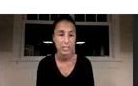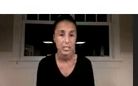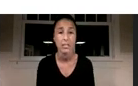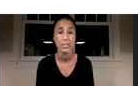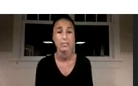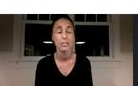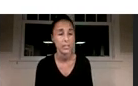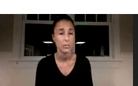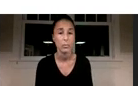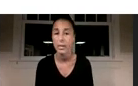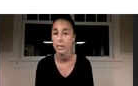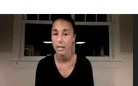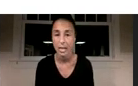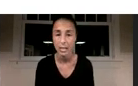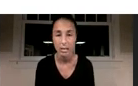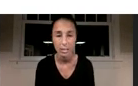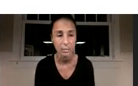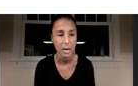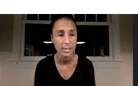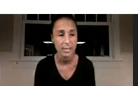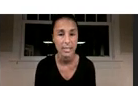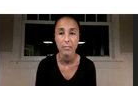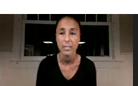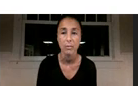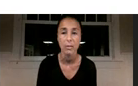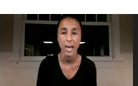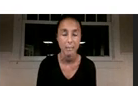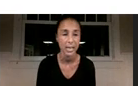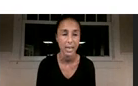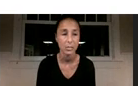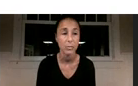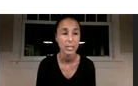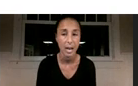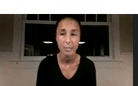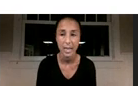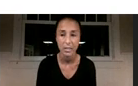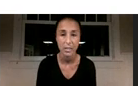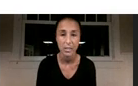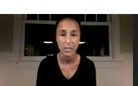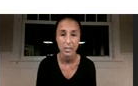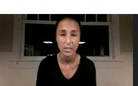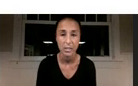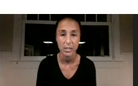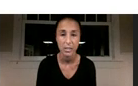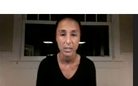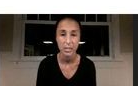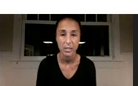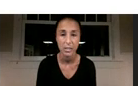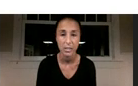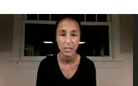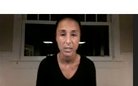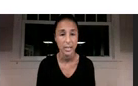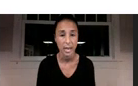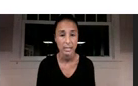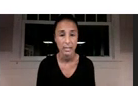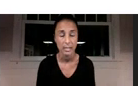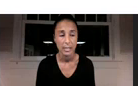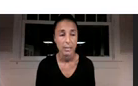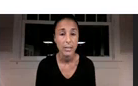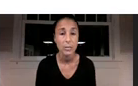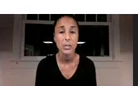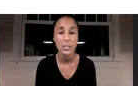of nominations that are under review, we are not concurrently processing a rezoning application with the nomination. We haven't even begun to prepare